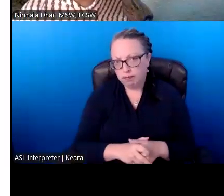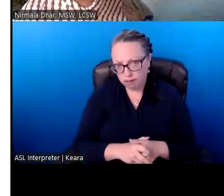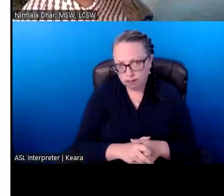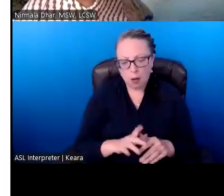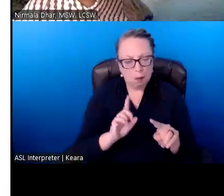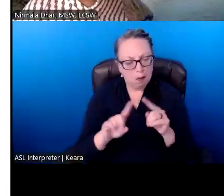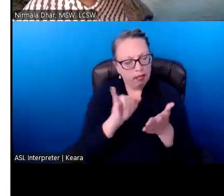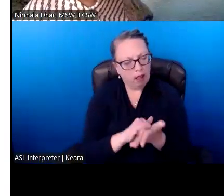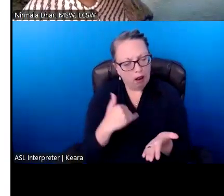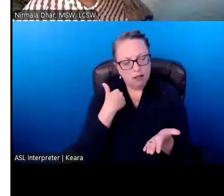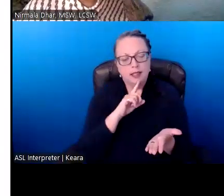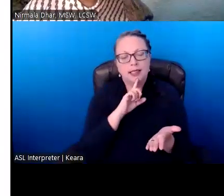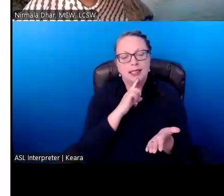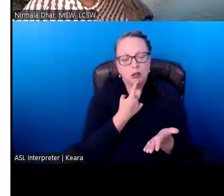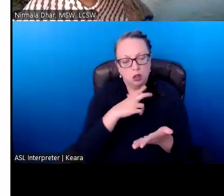dire outcomes.